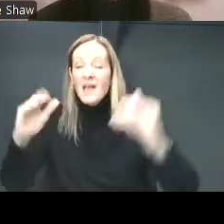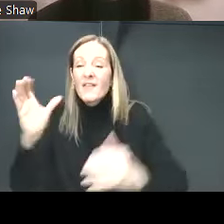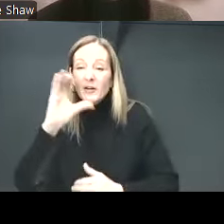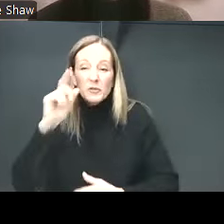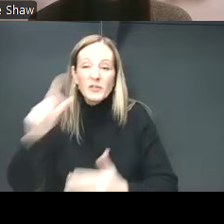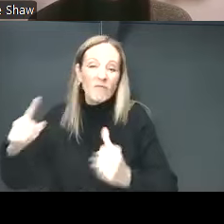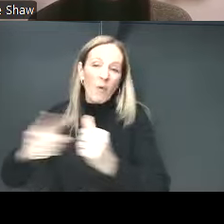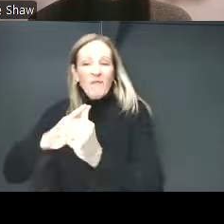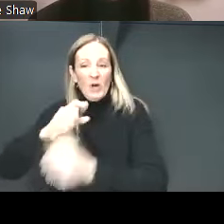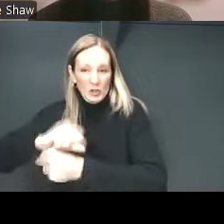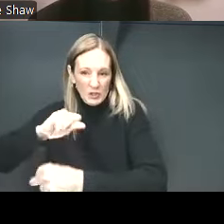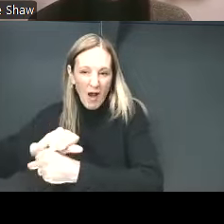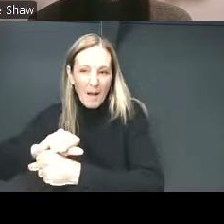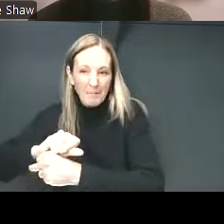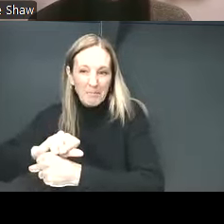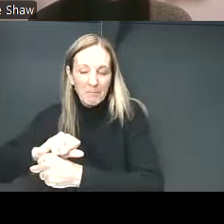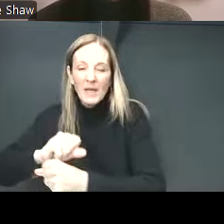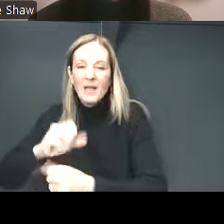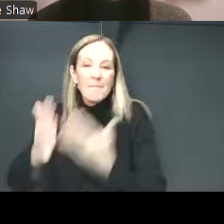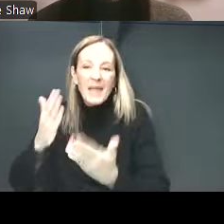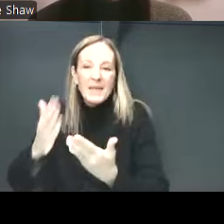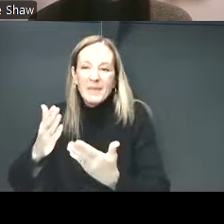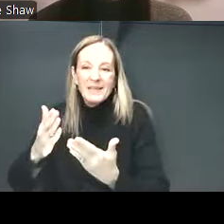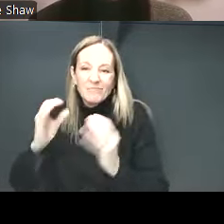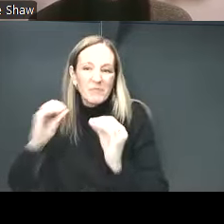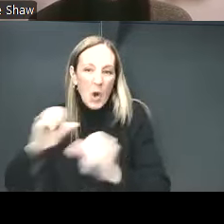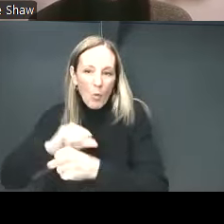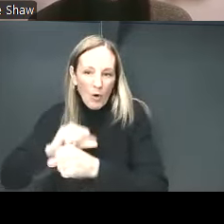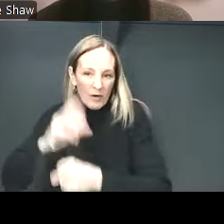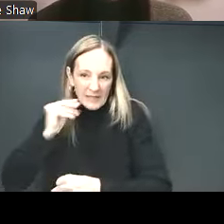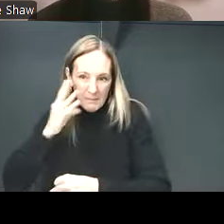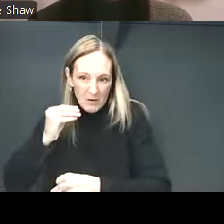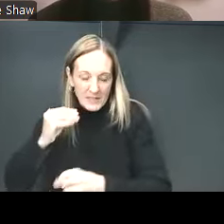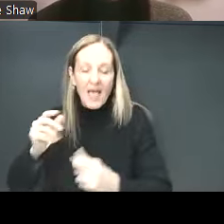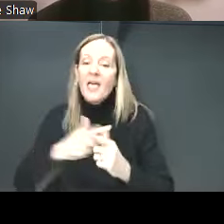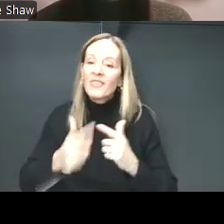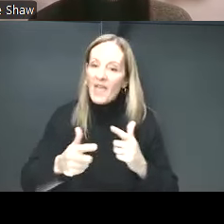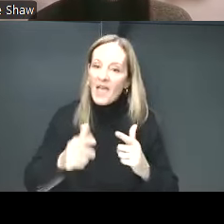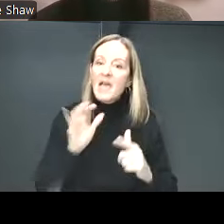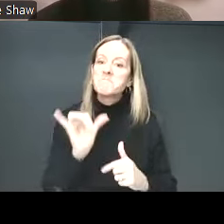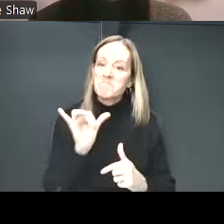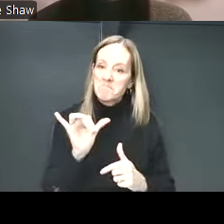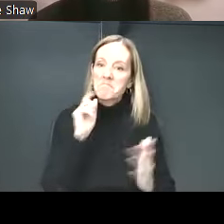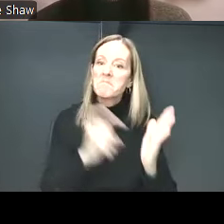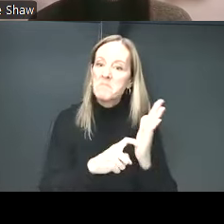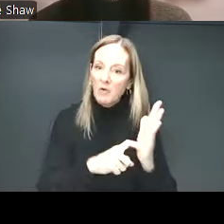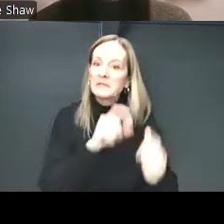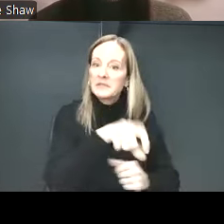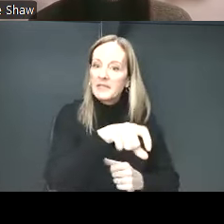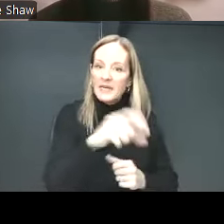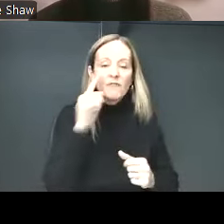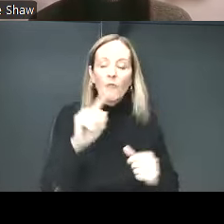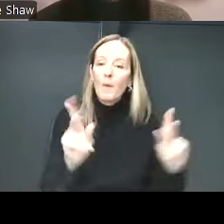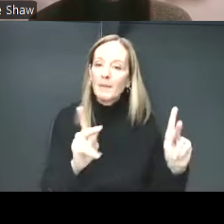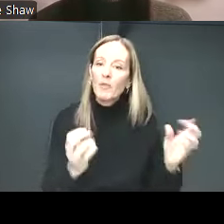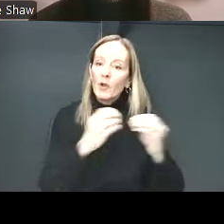job. Who maybe have never worked before. But then we started to see a need of people in the community who were really more career focused,